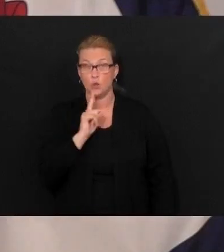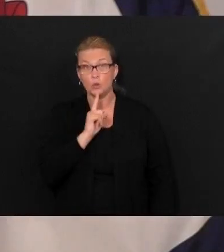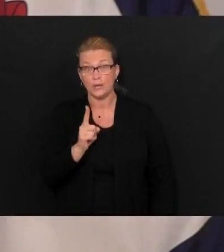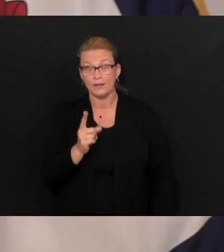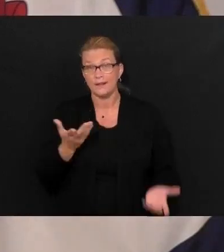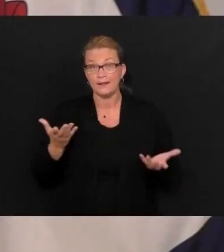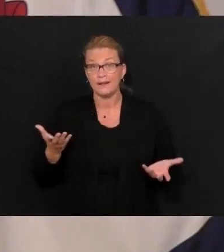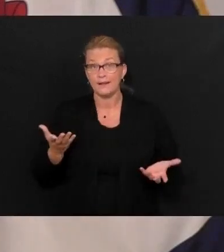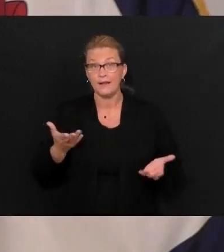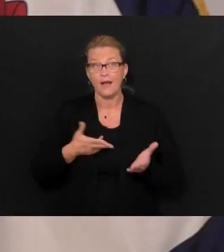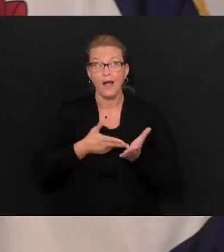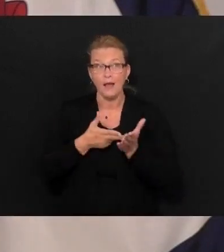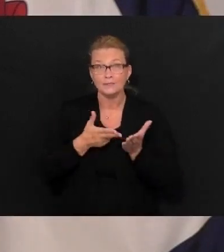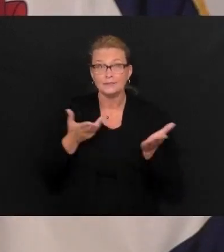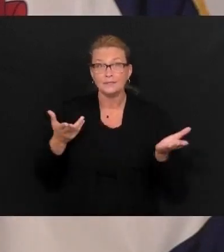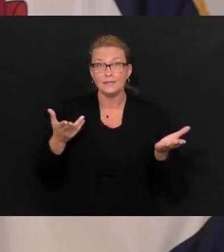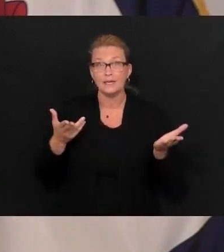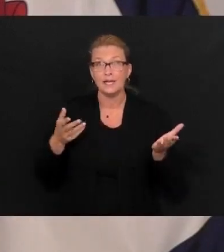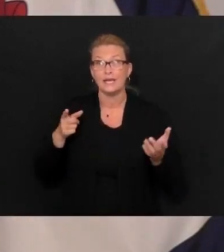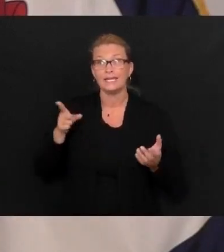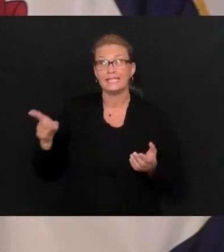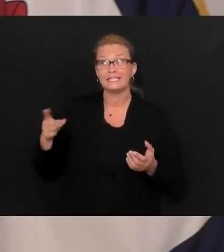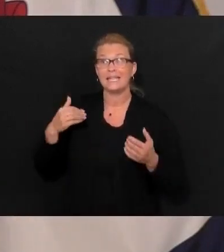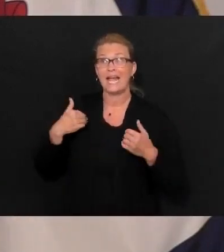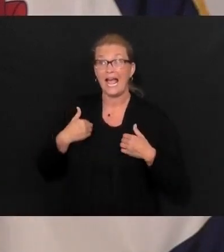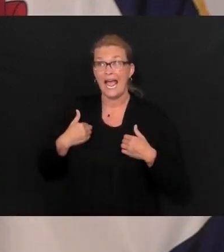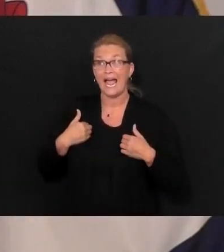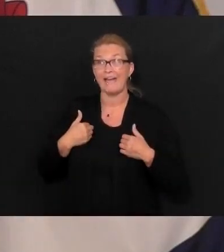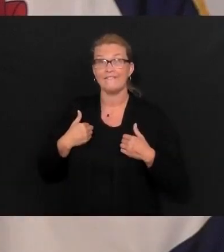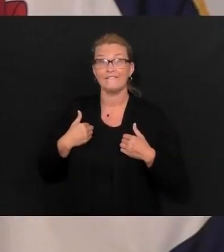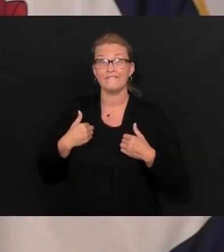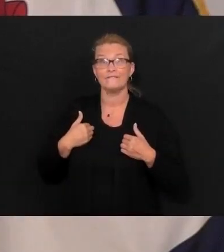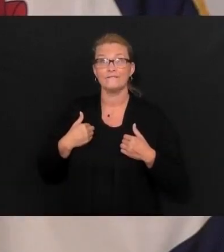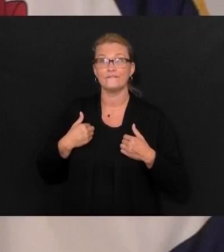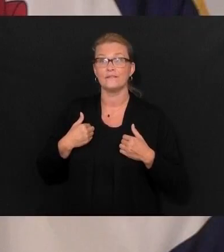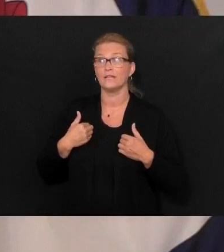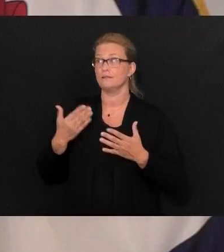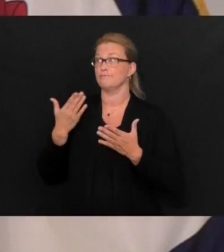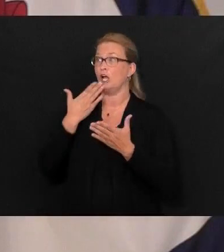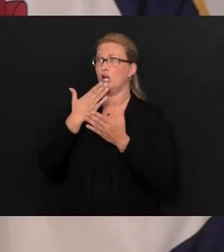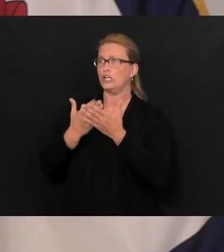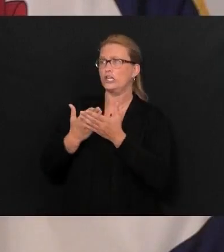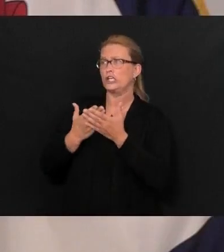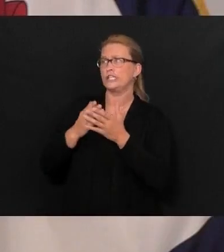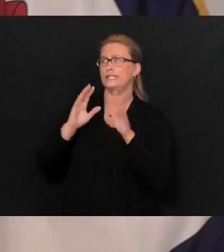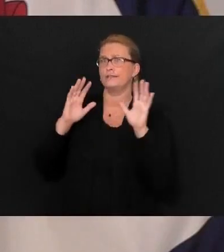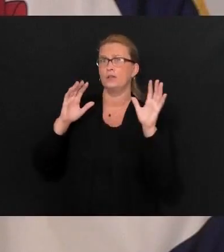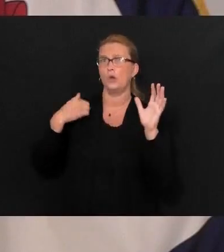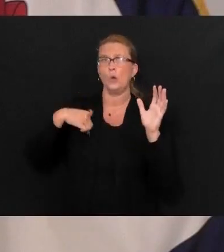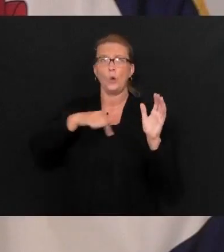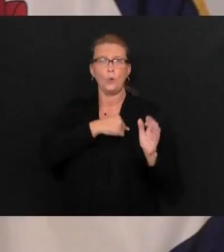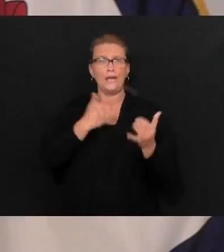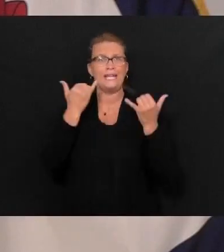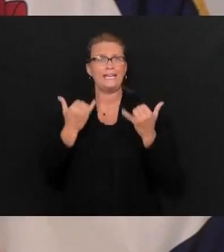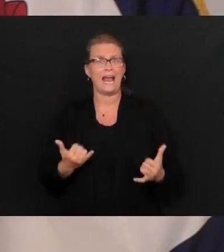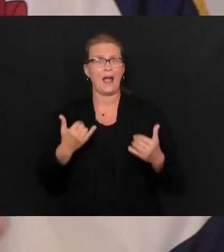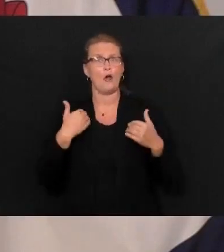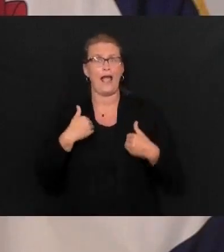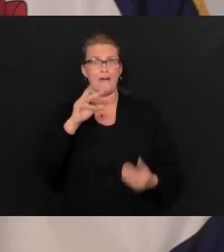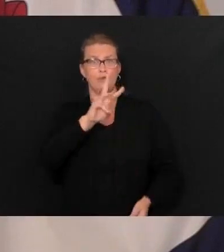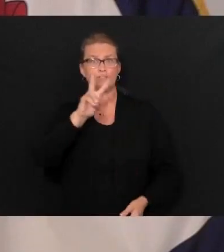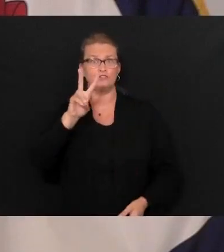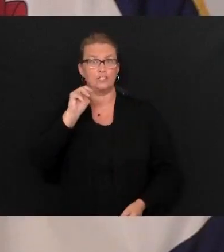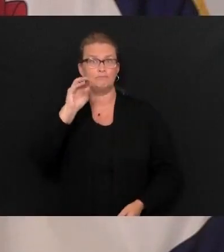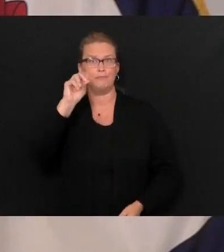is just this simple. Doesn't it have an incredibly good ring to it to say we now have the West